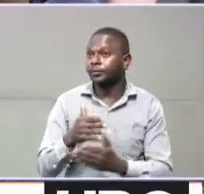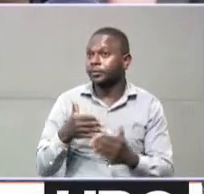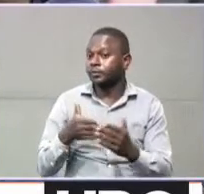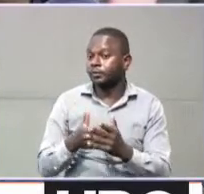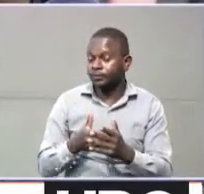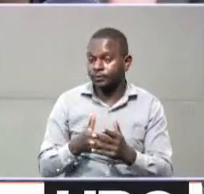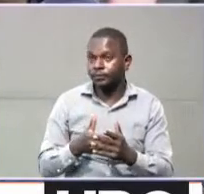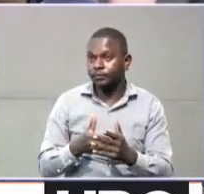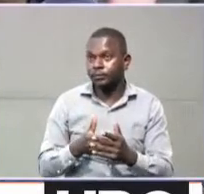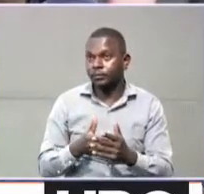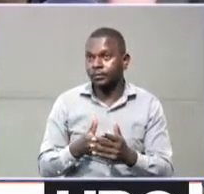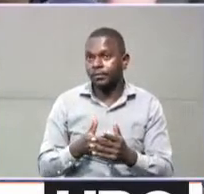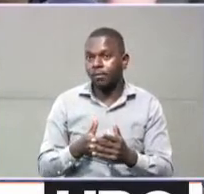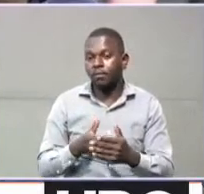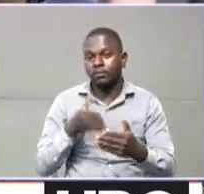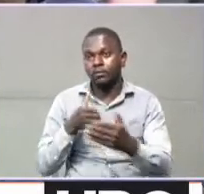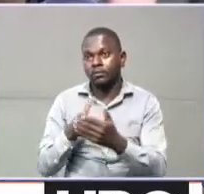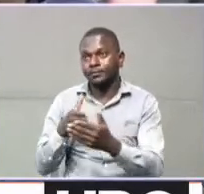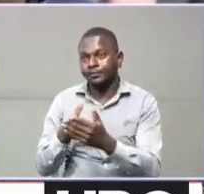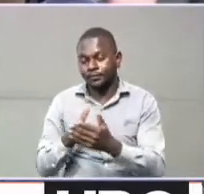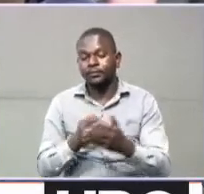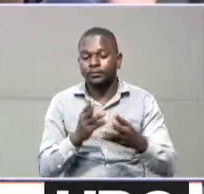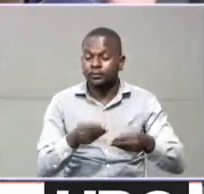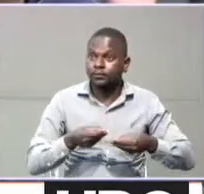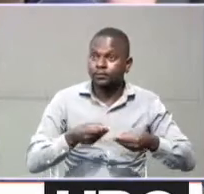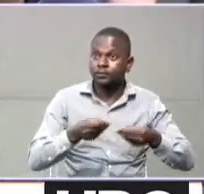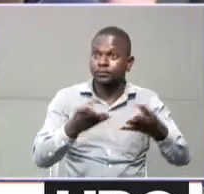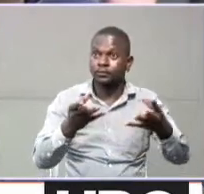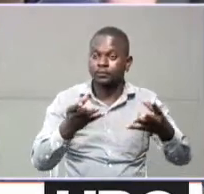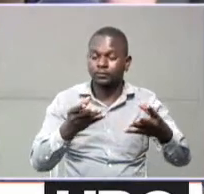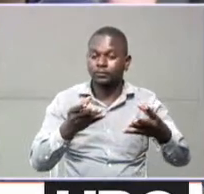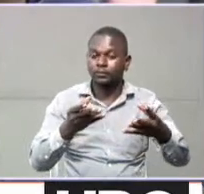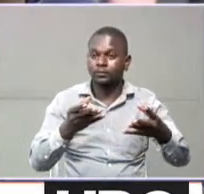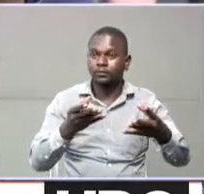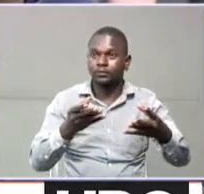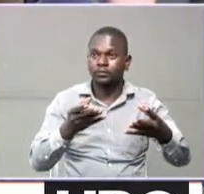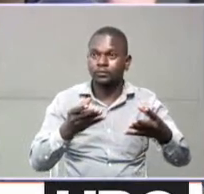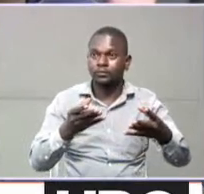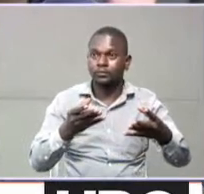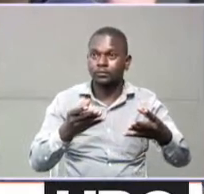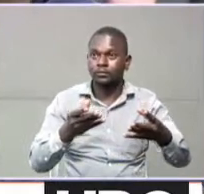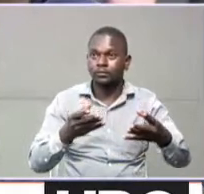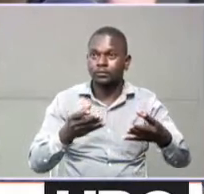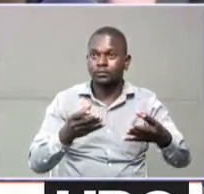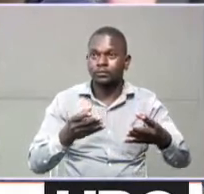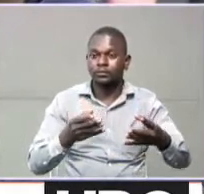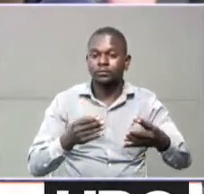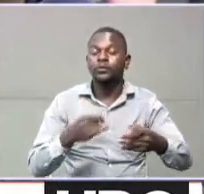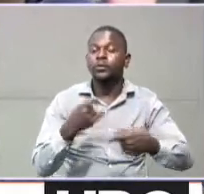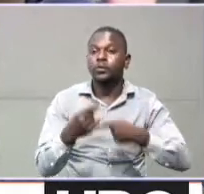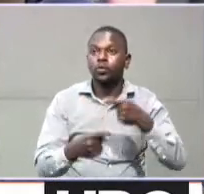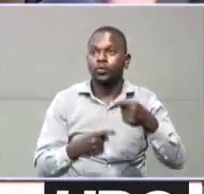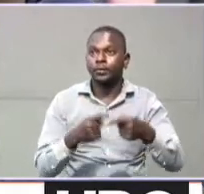this could could affect the distribution as the operation continued my